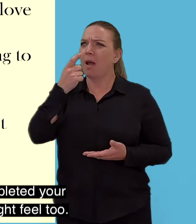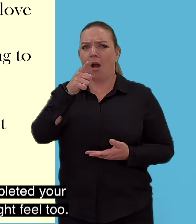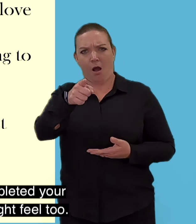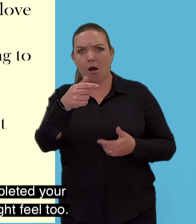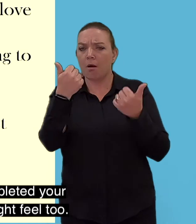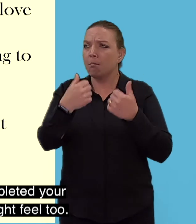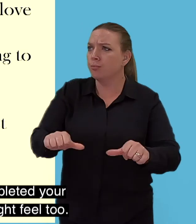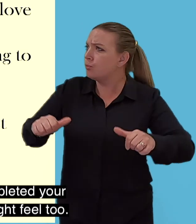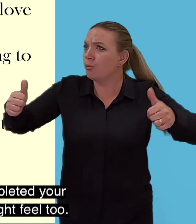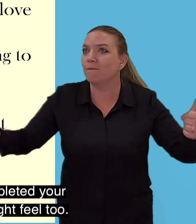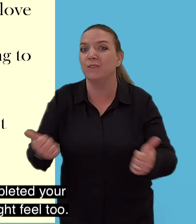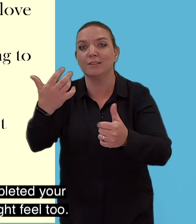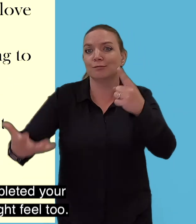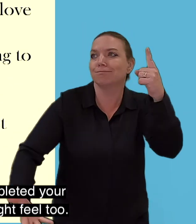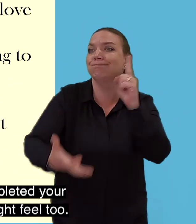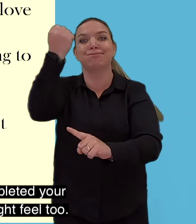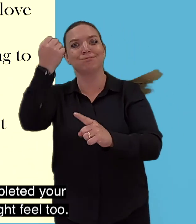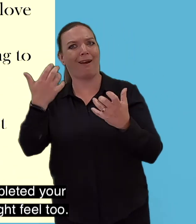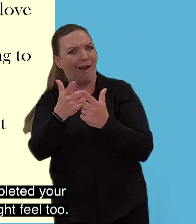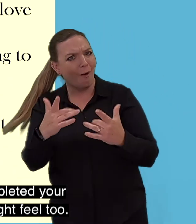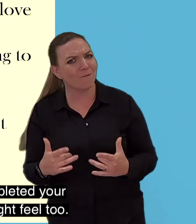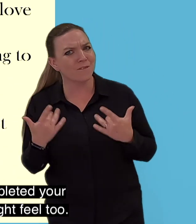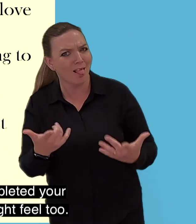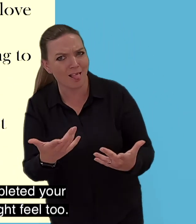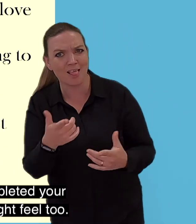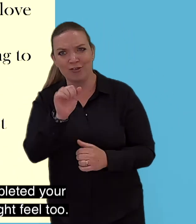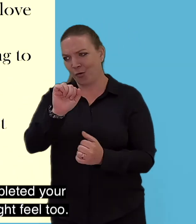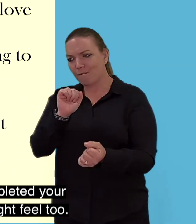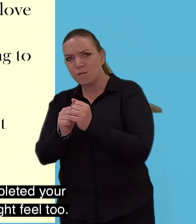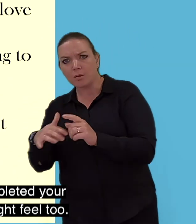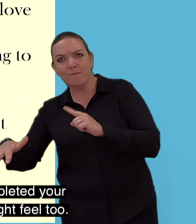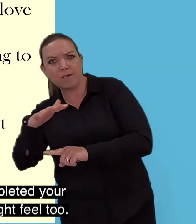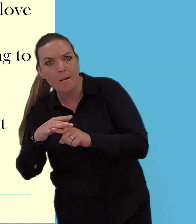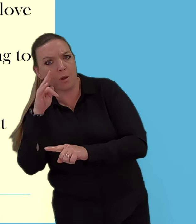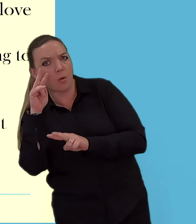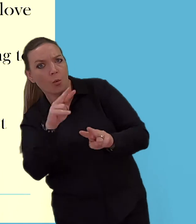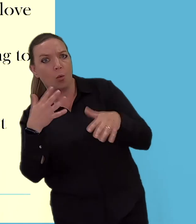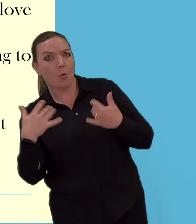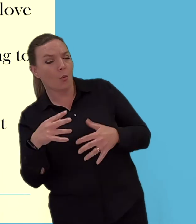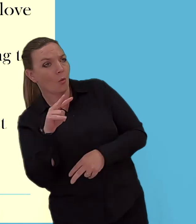you completed your course, and how your family and friends might feel too. Writing these